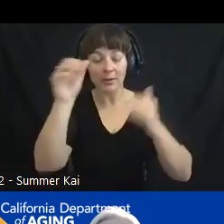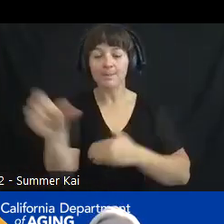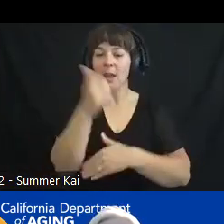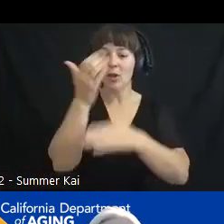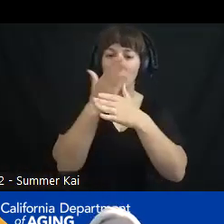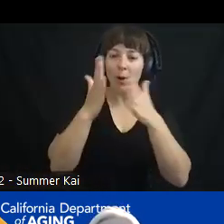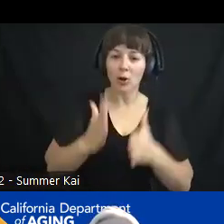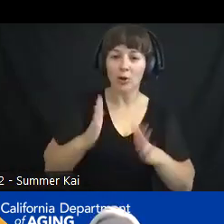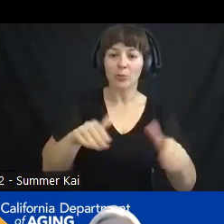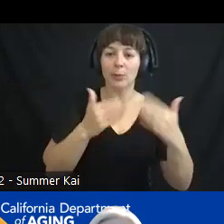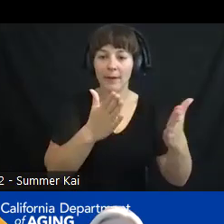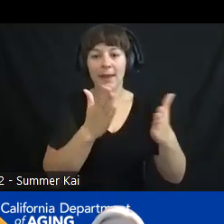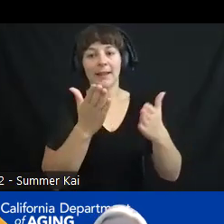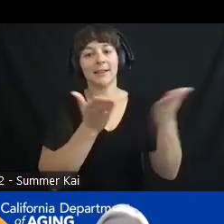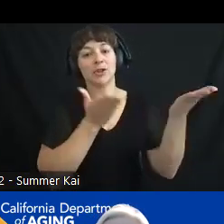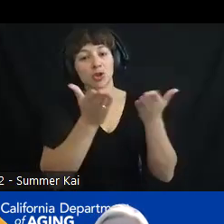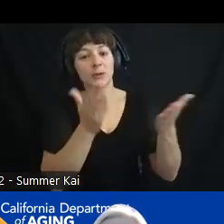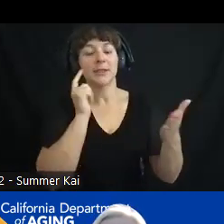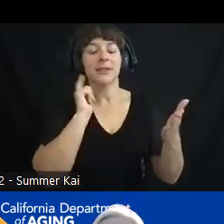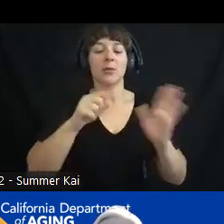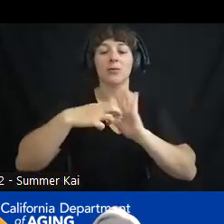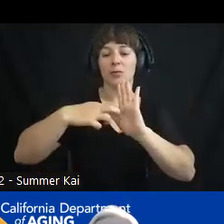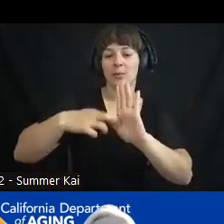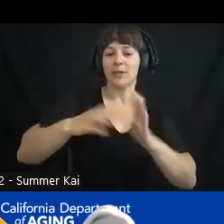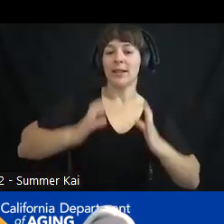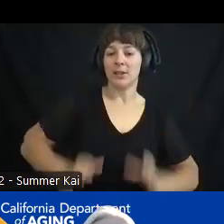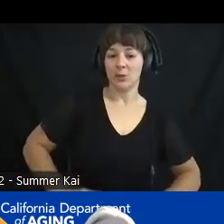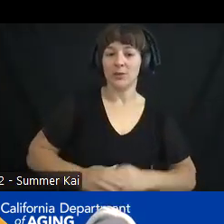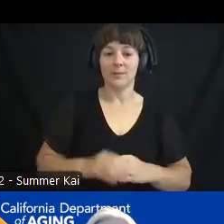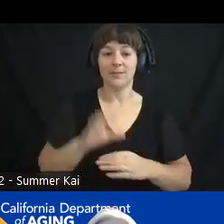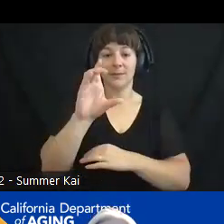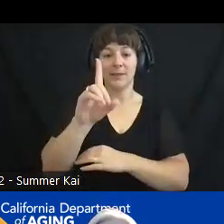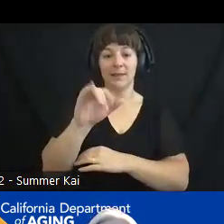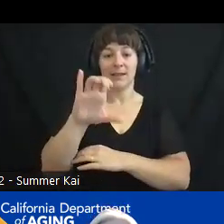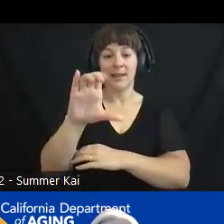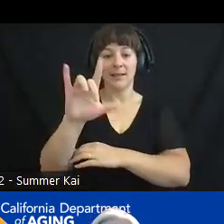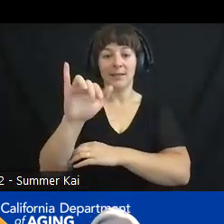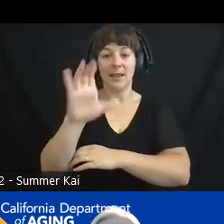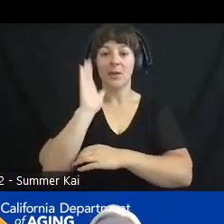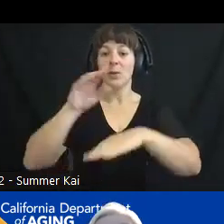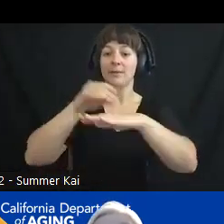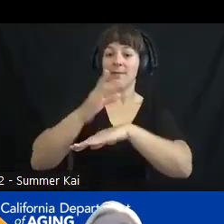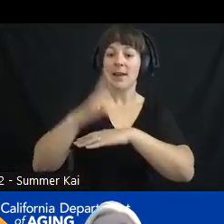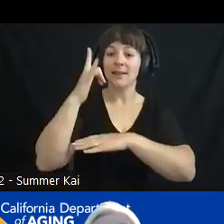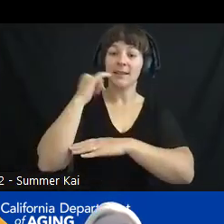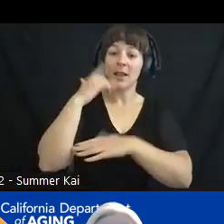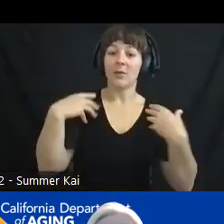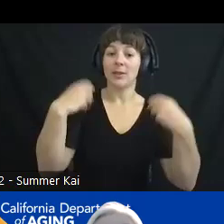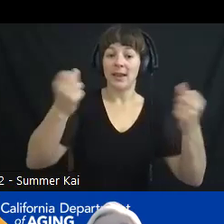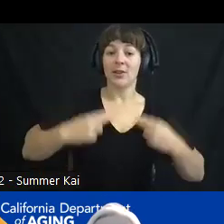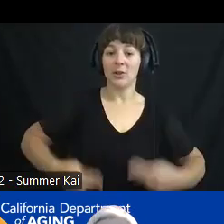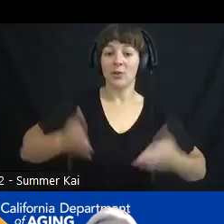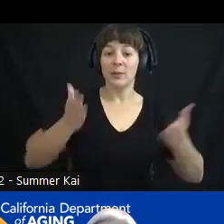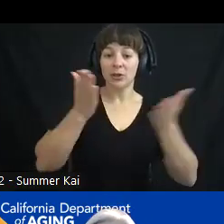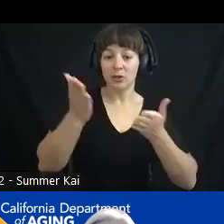who provide services or represent consumers. DACLAC will advise the California Health and Human Services